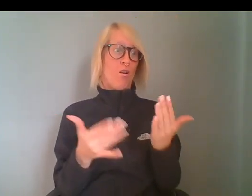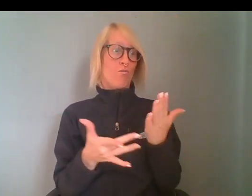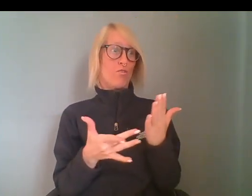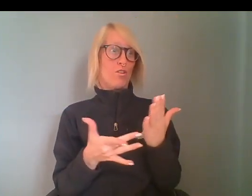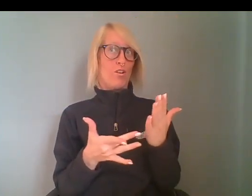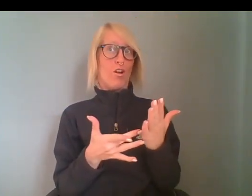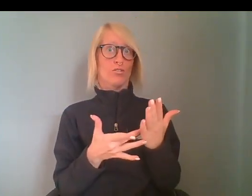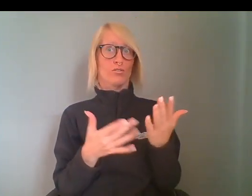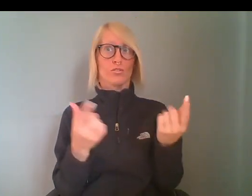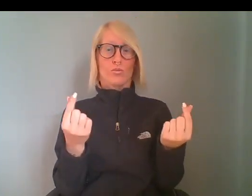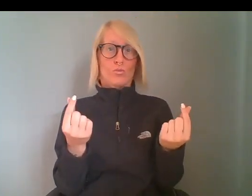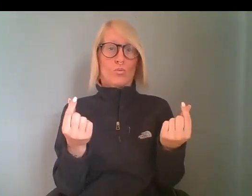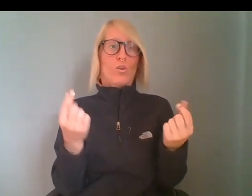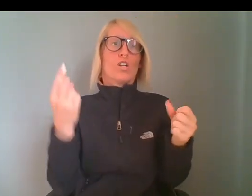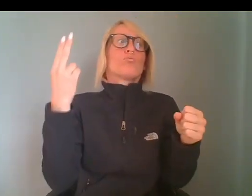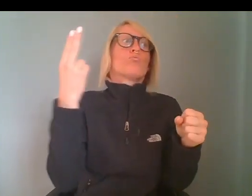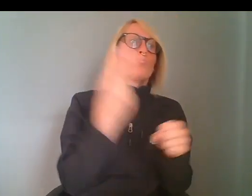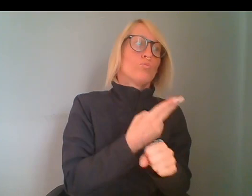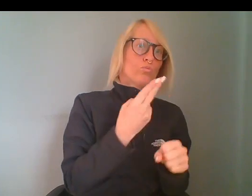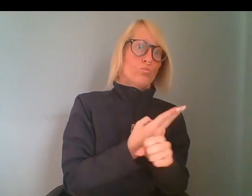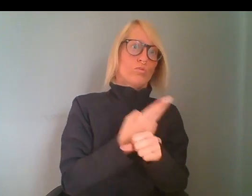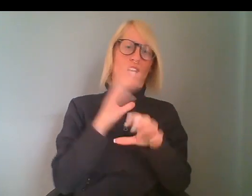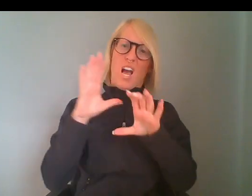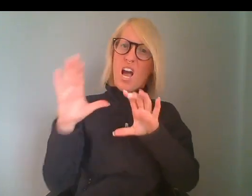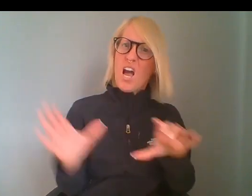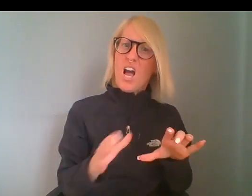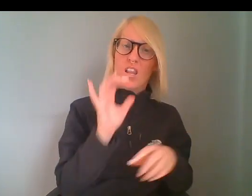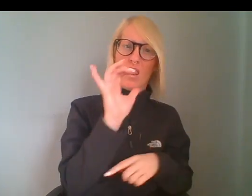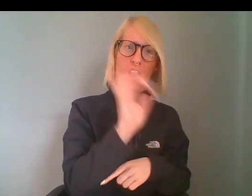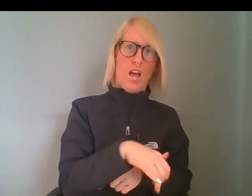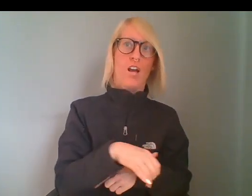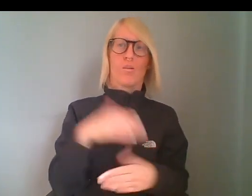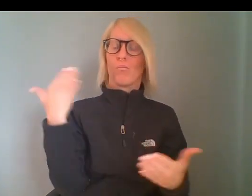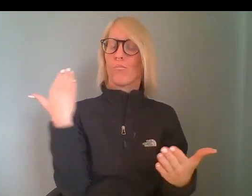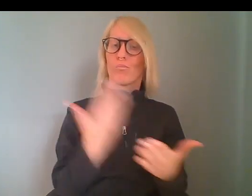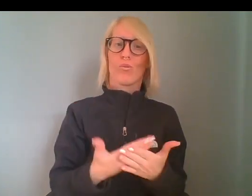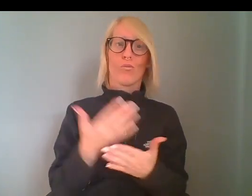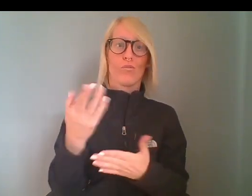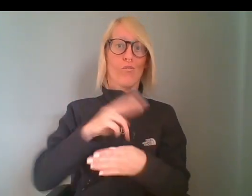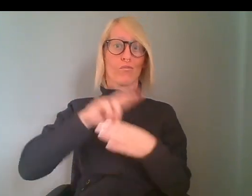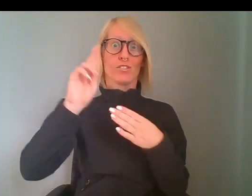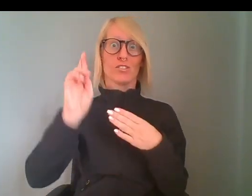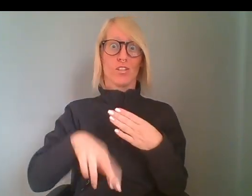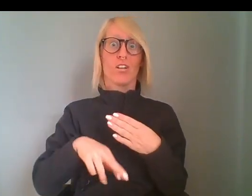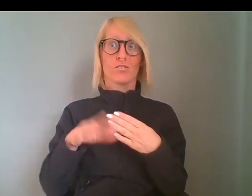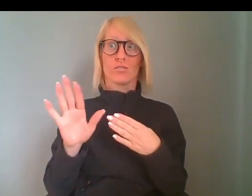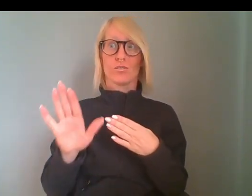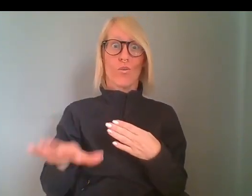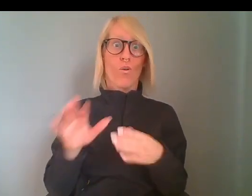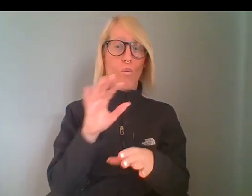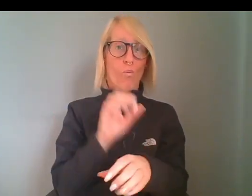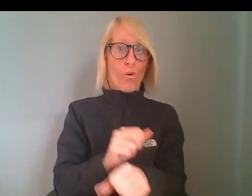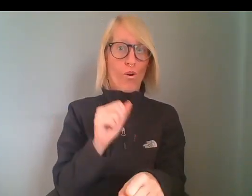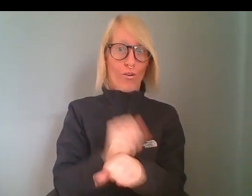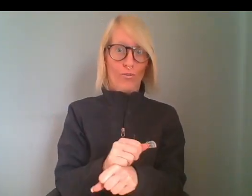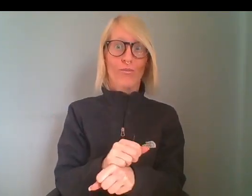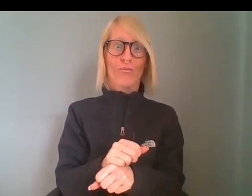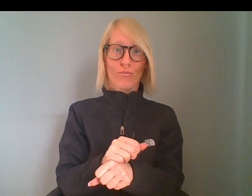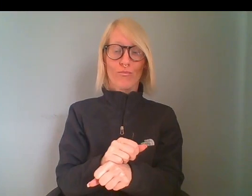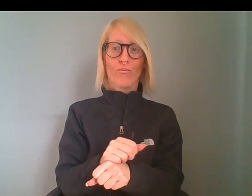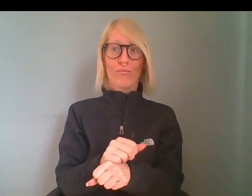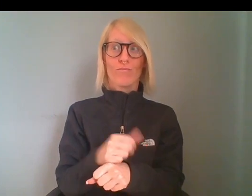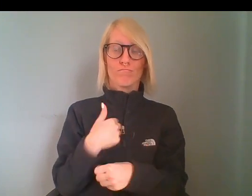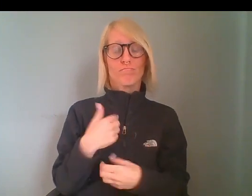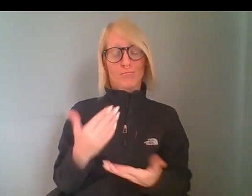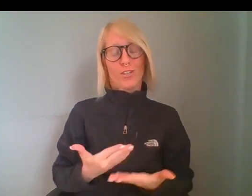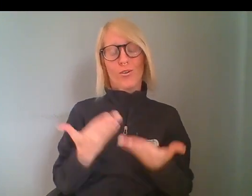action and improve the results of your organization. So I guess we should just go ahead